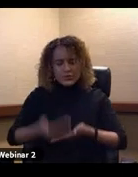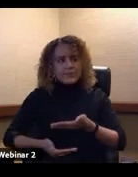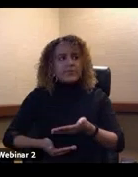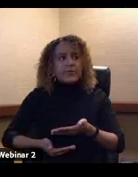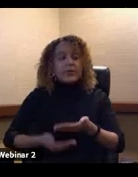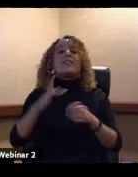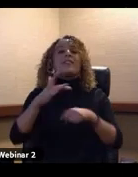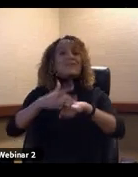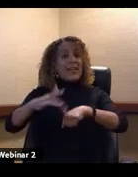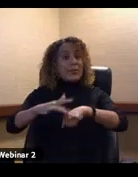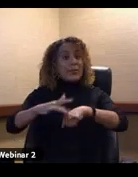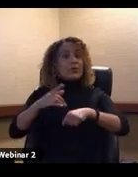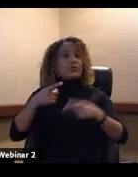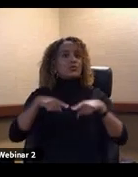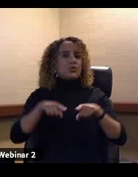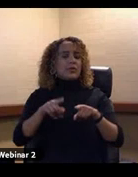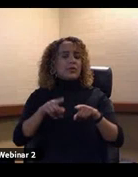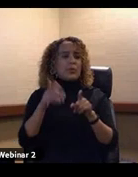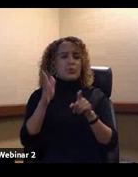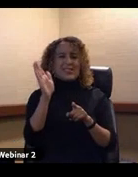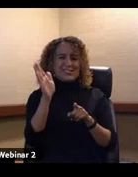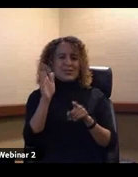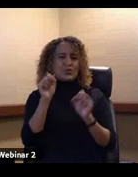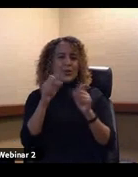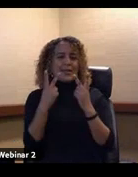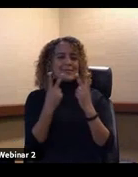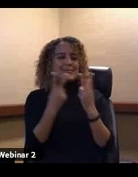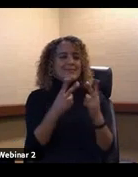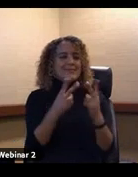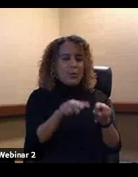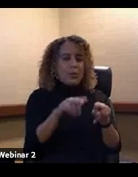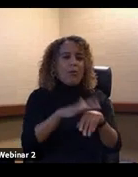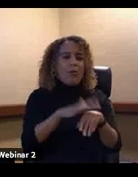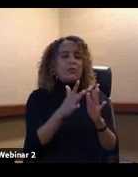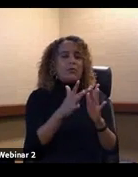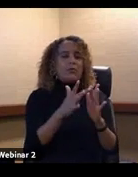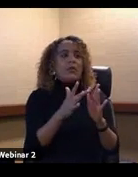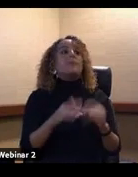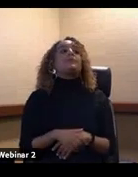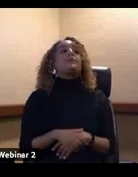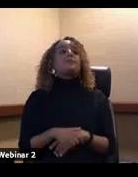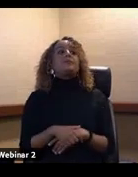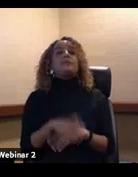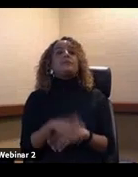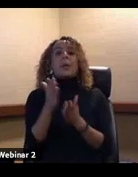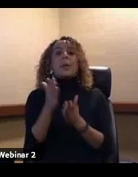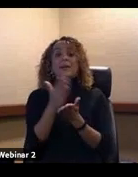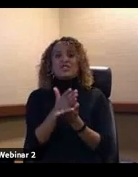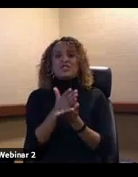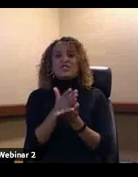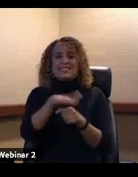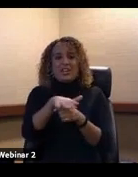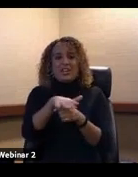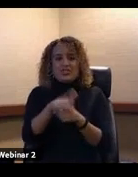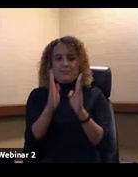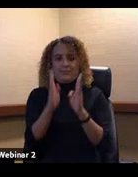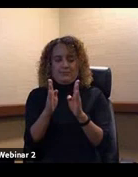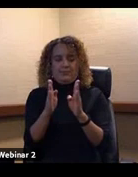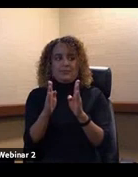is available on the presentation. The webinar also can be found under the budget information